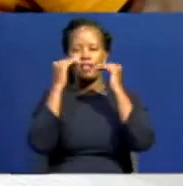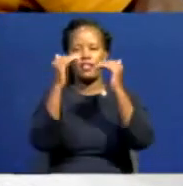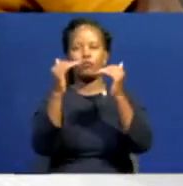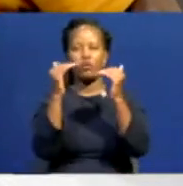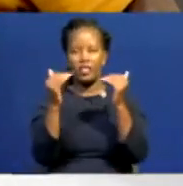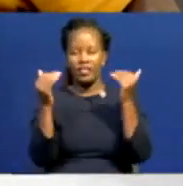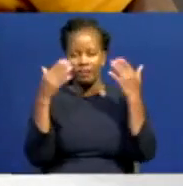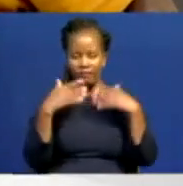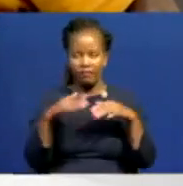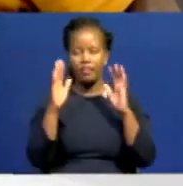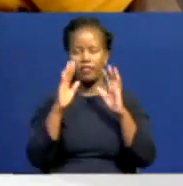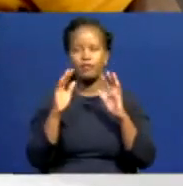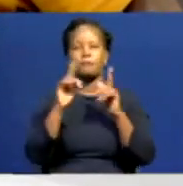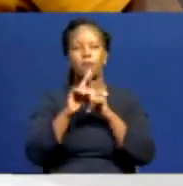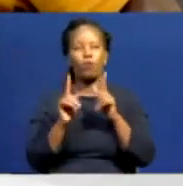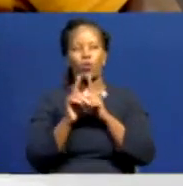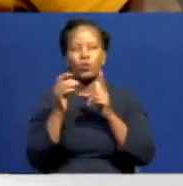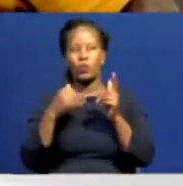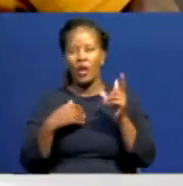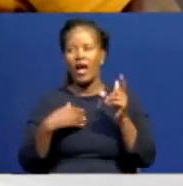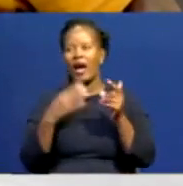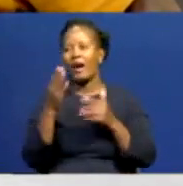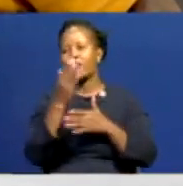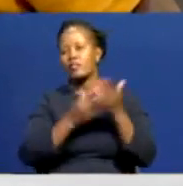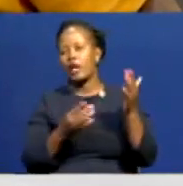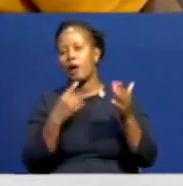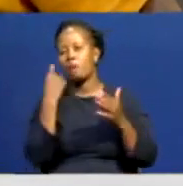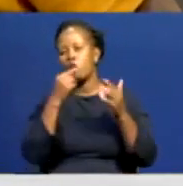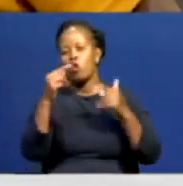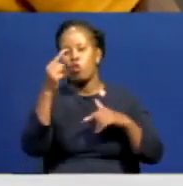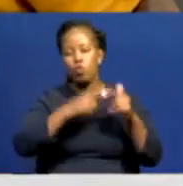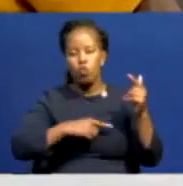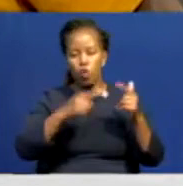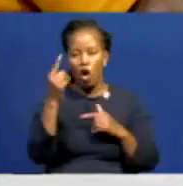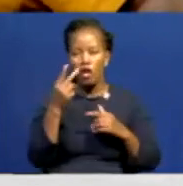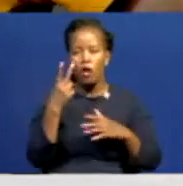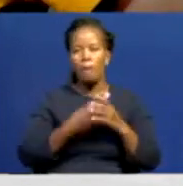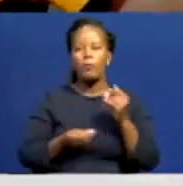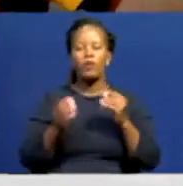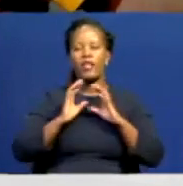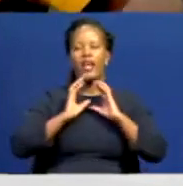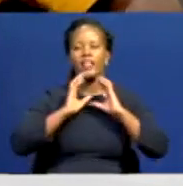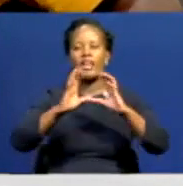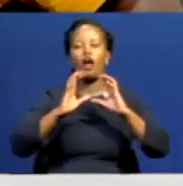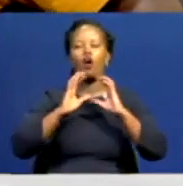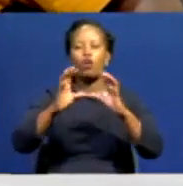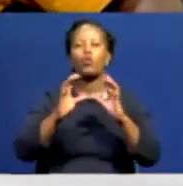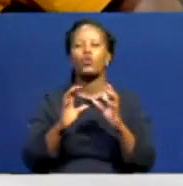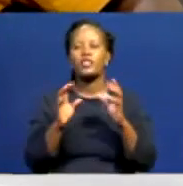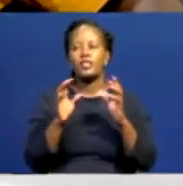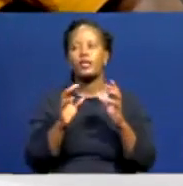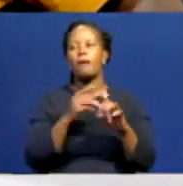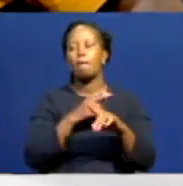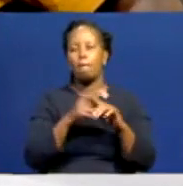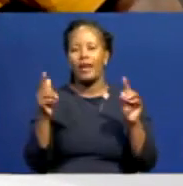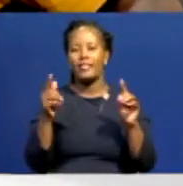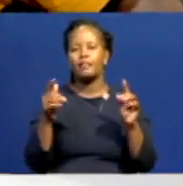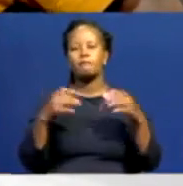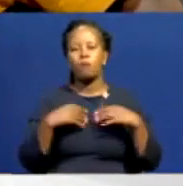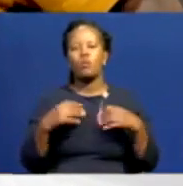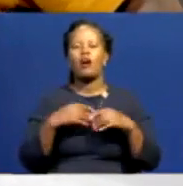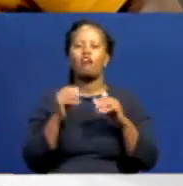there with he's them. He's been there. Aliusise won the tournament both as coach and, not really as coach and player, but has